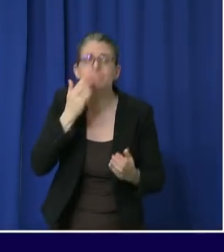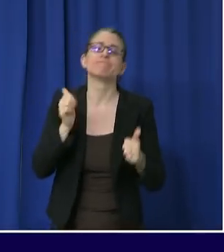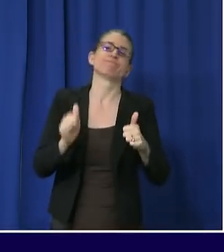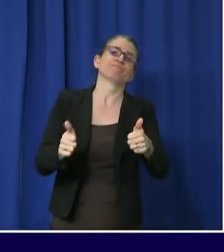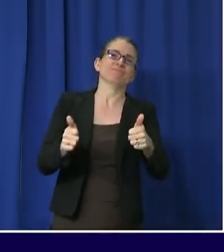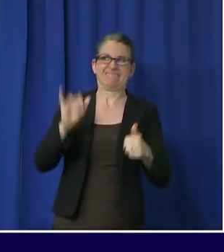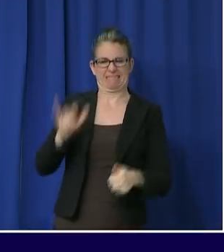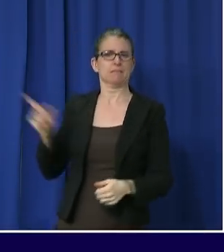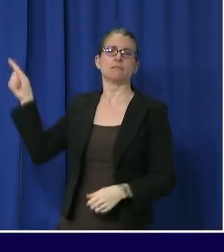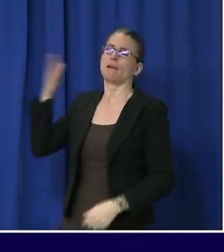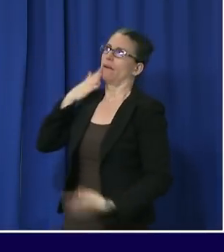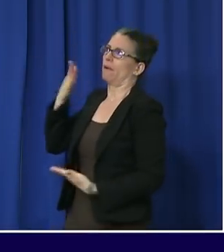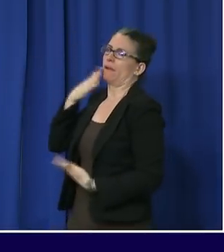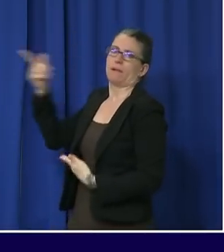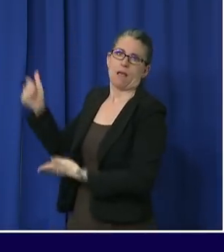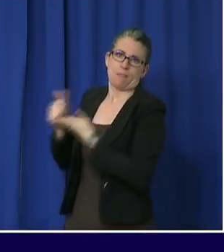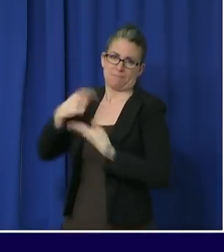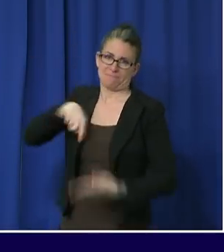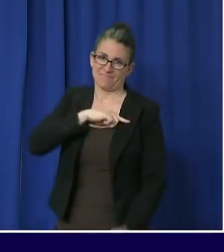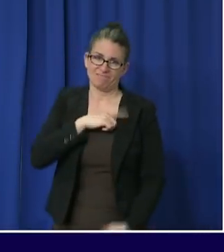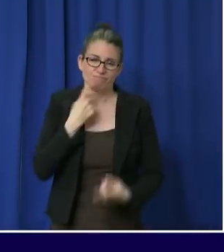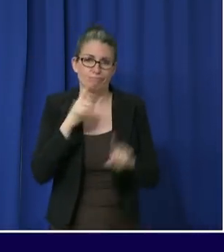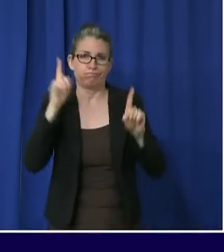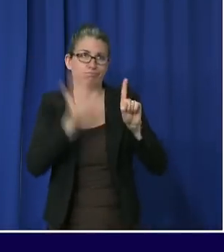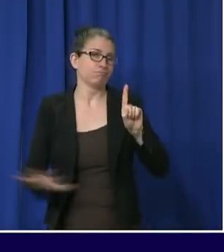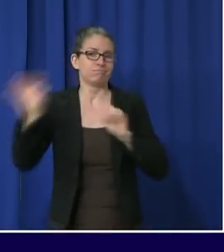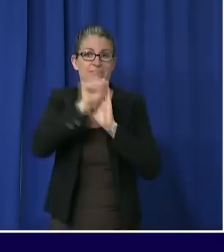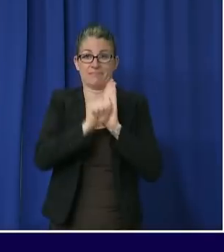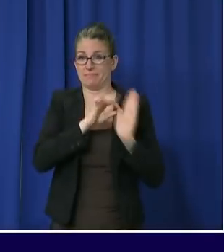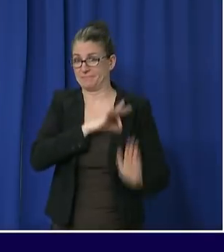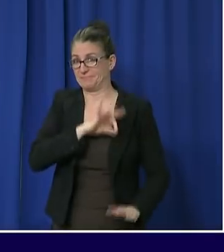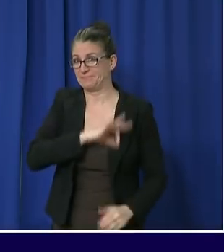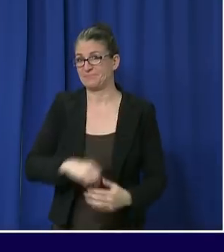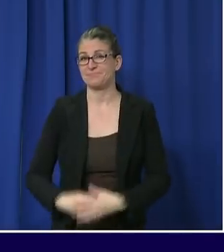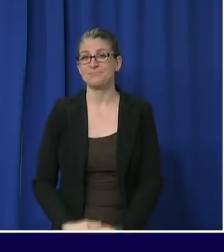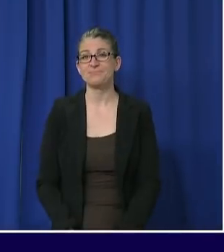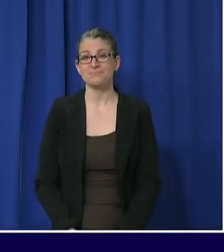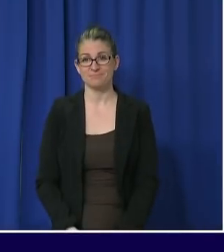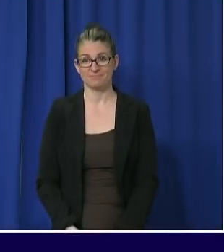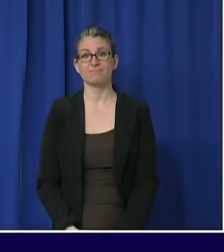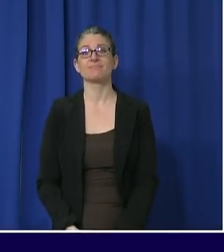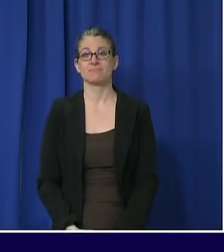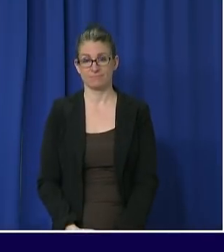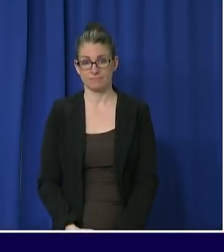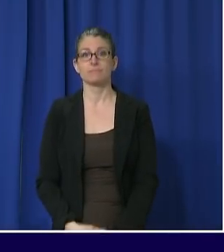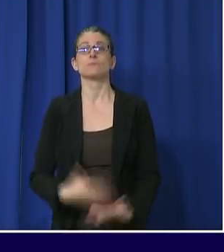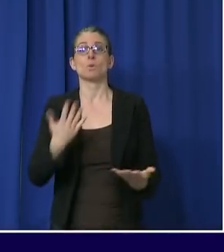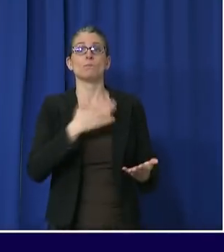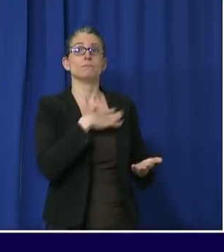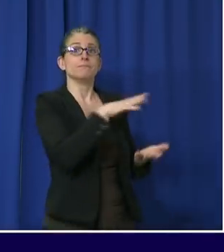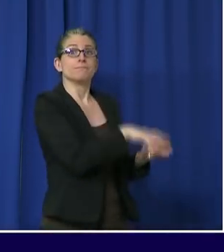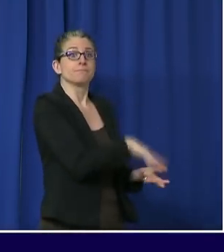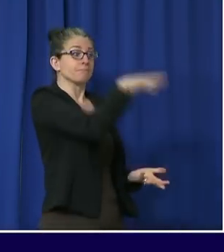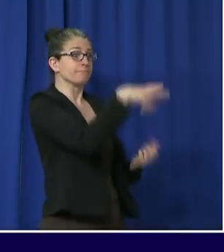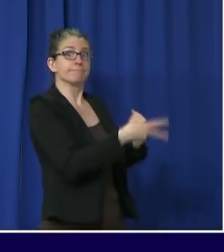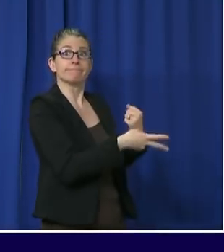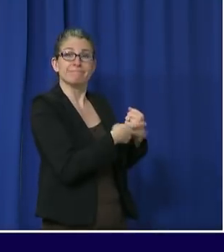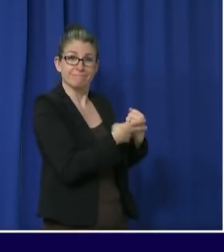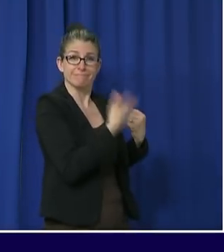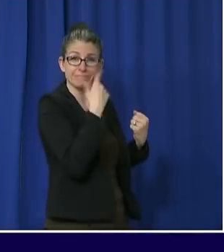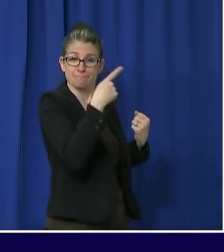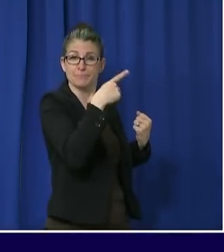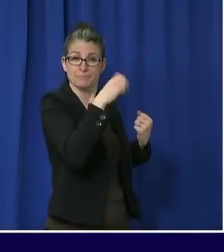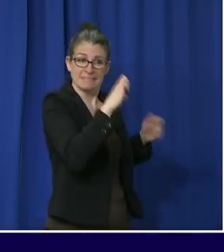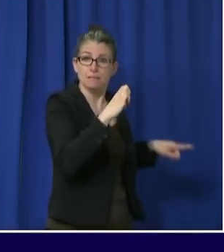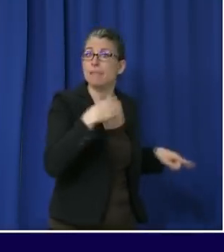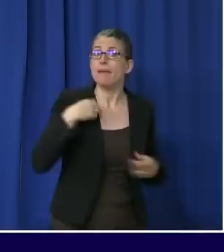Maine CDC has also continued our efforts to push out PPE to healthcare workers and frontline staff members